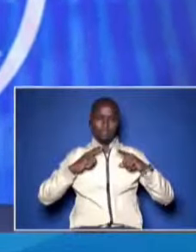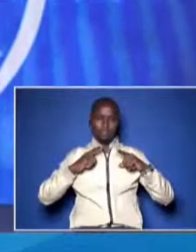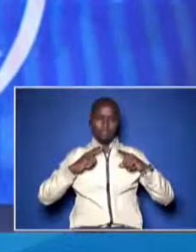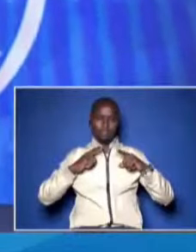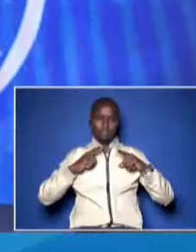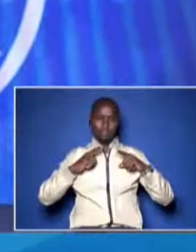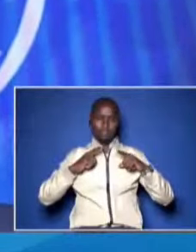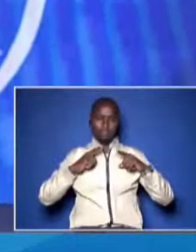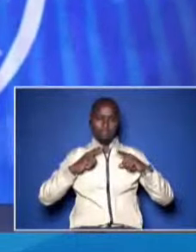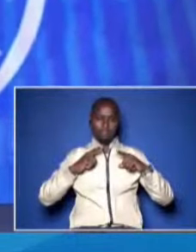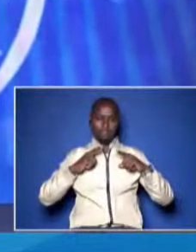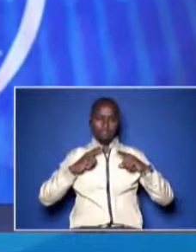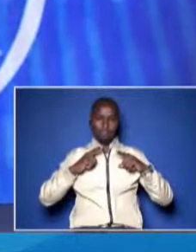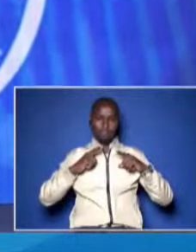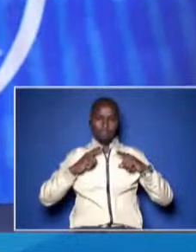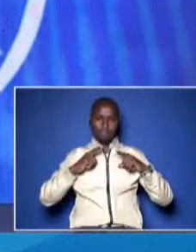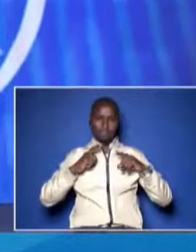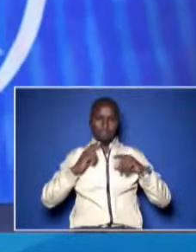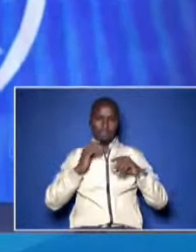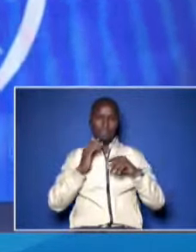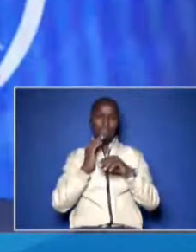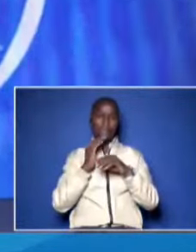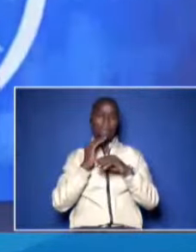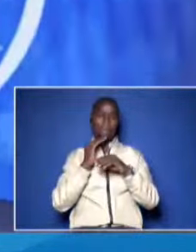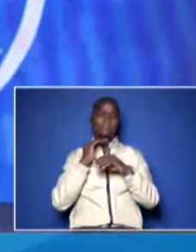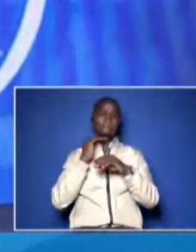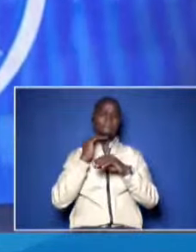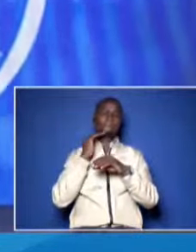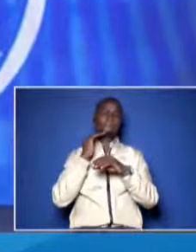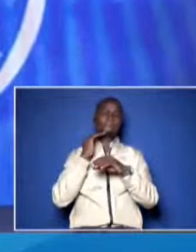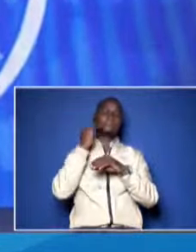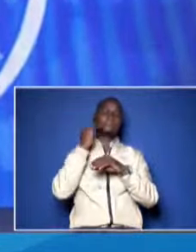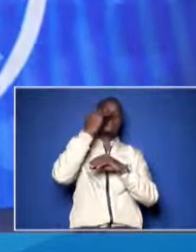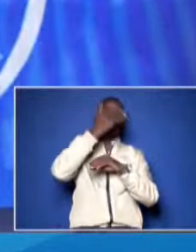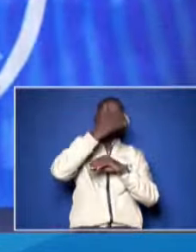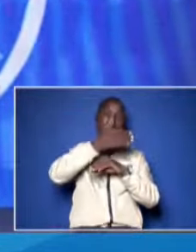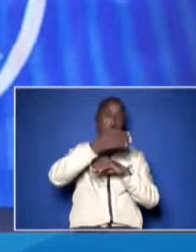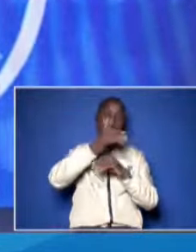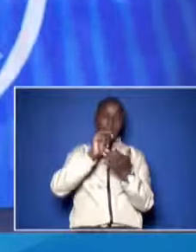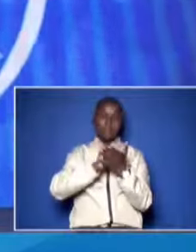sufferings but beyond that it clearly reveals the way to